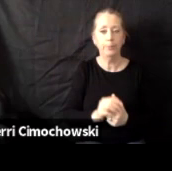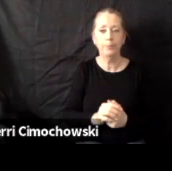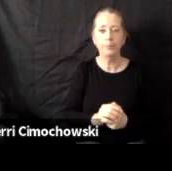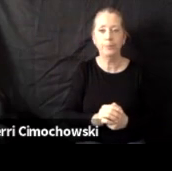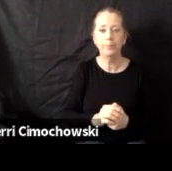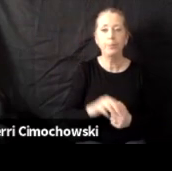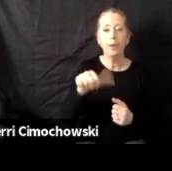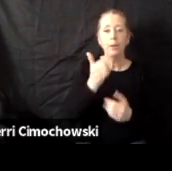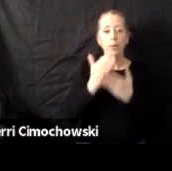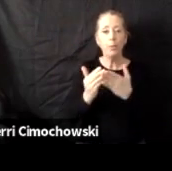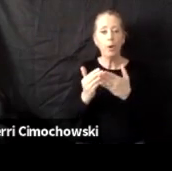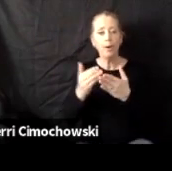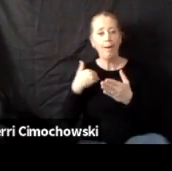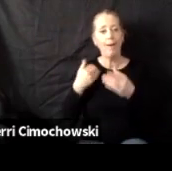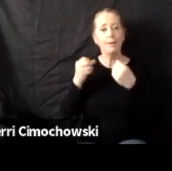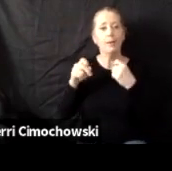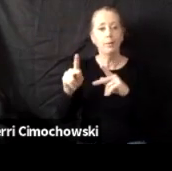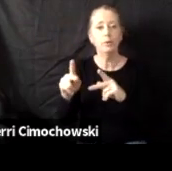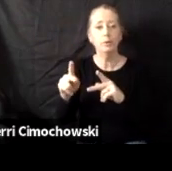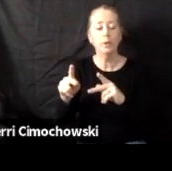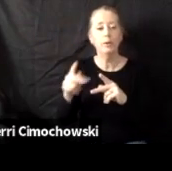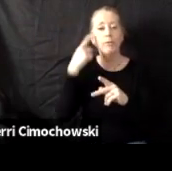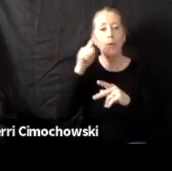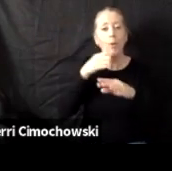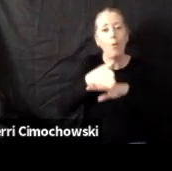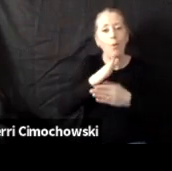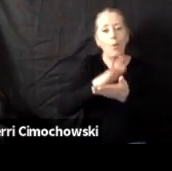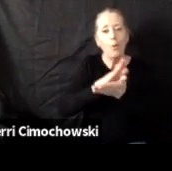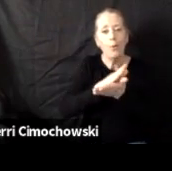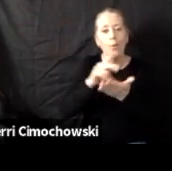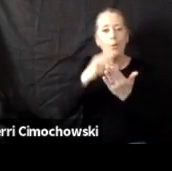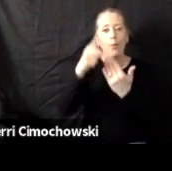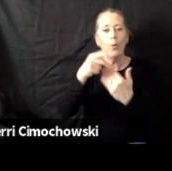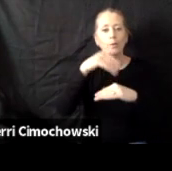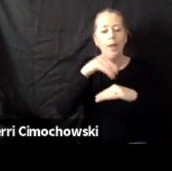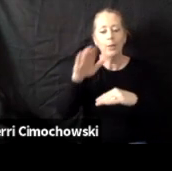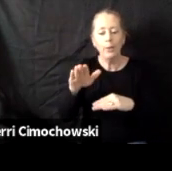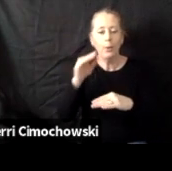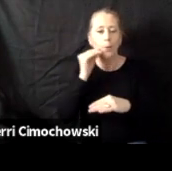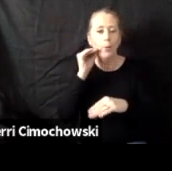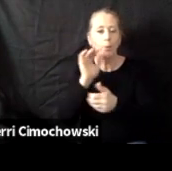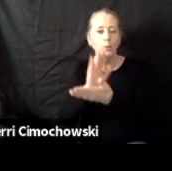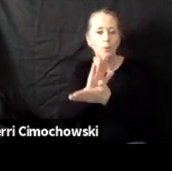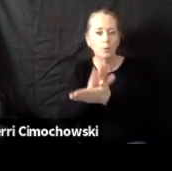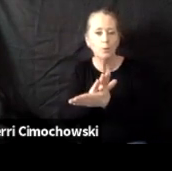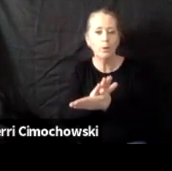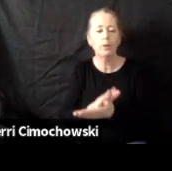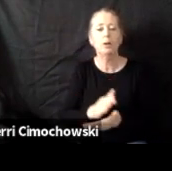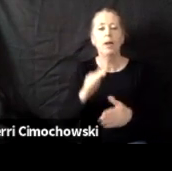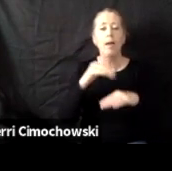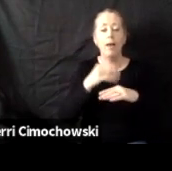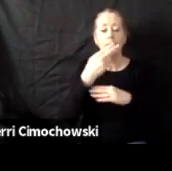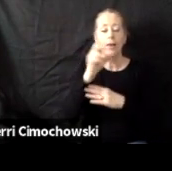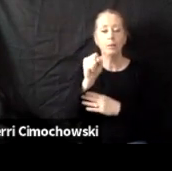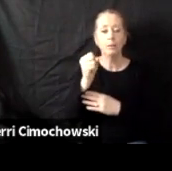The other pieces are there's an opportunity to participate in co-curricular programs at the attendance area school. And then at the high school, they also